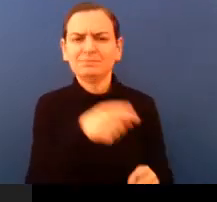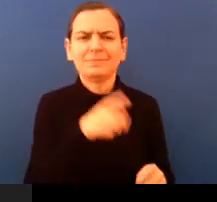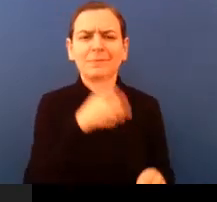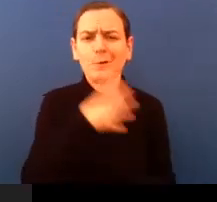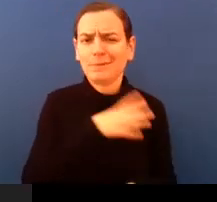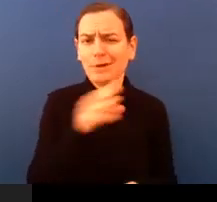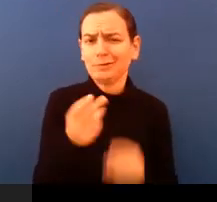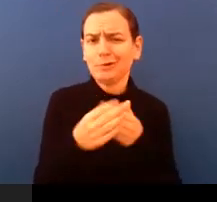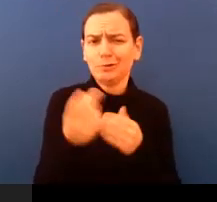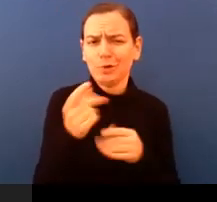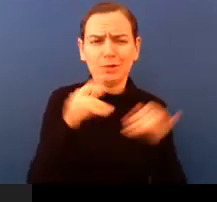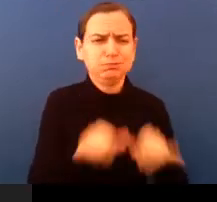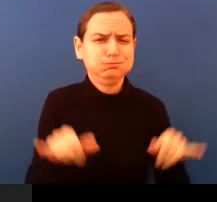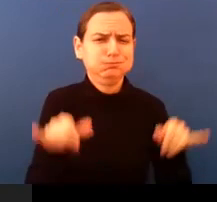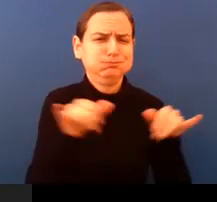that.